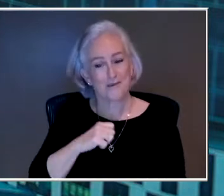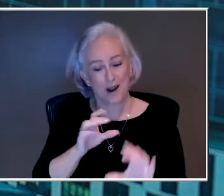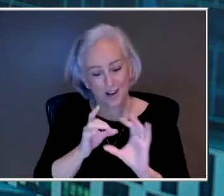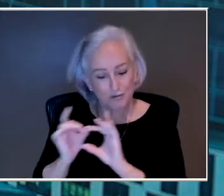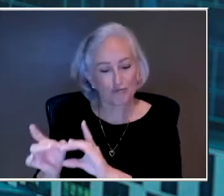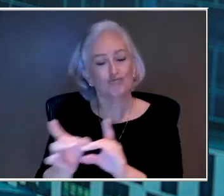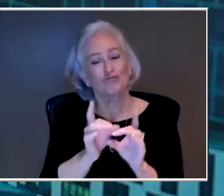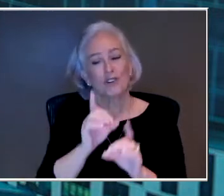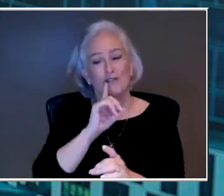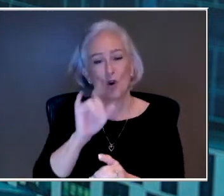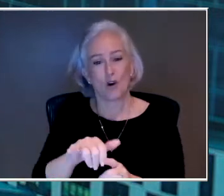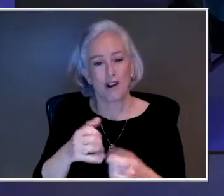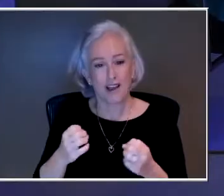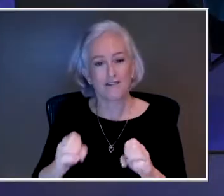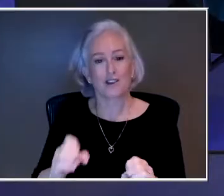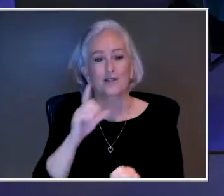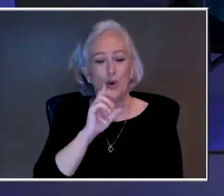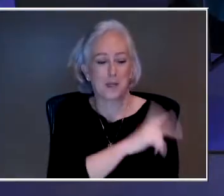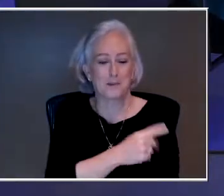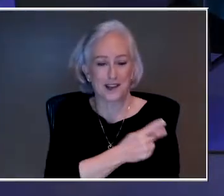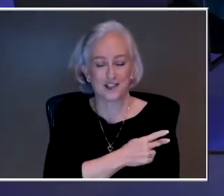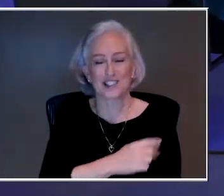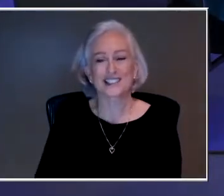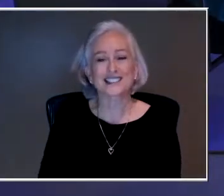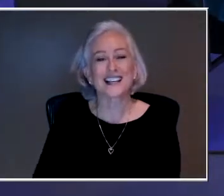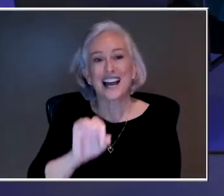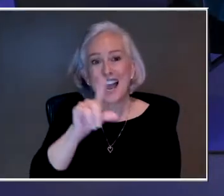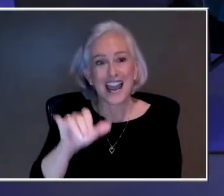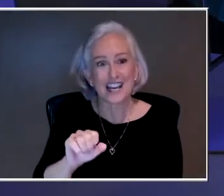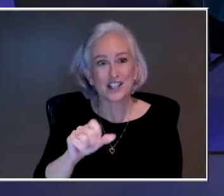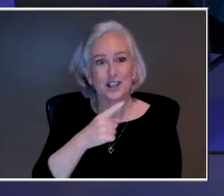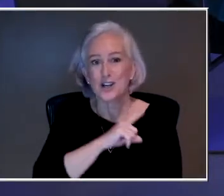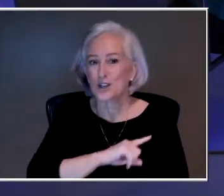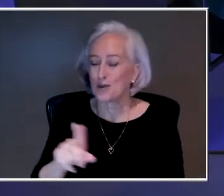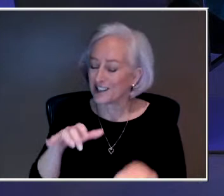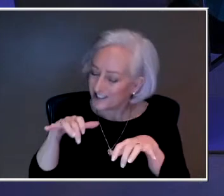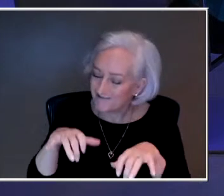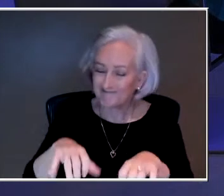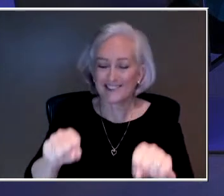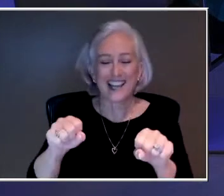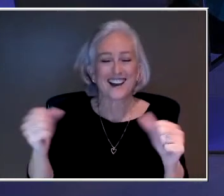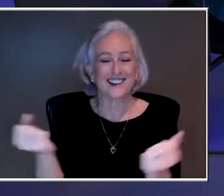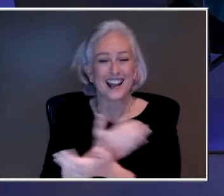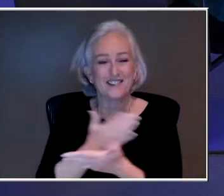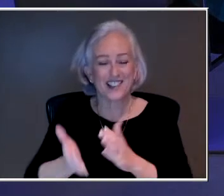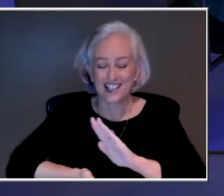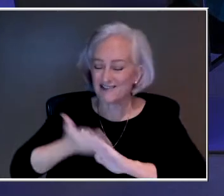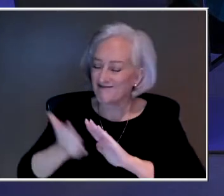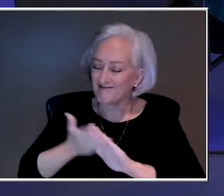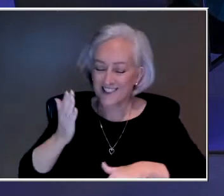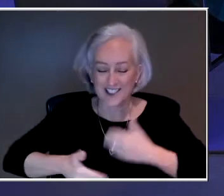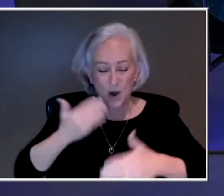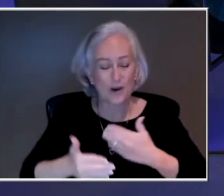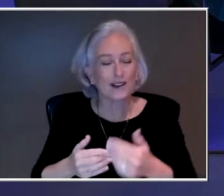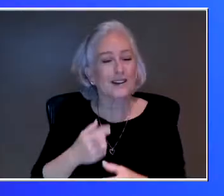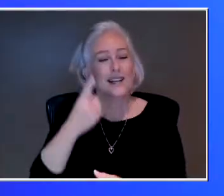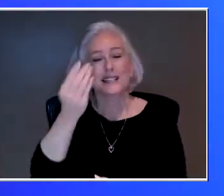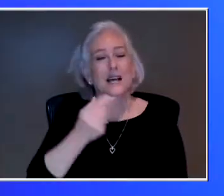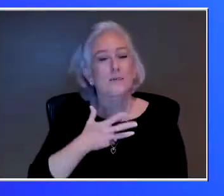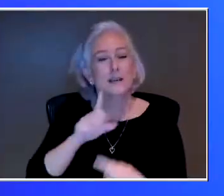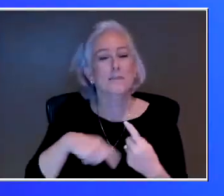take that time to do so. So Adrian, you were ready to take all of this on, do whatever you got to do to get me up and running. What was recovery like? I was.